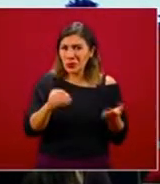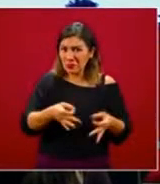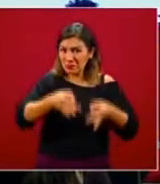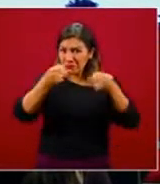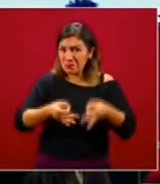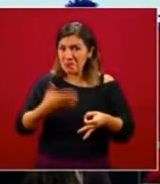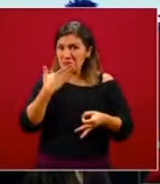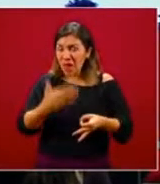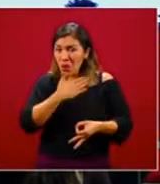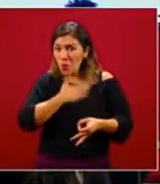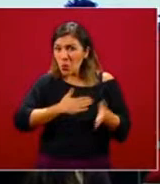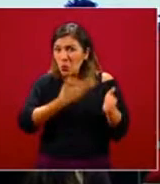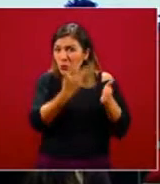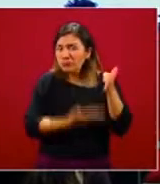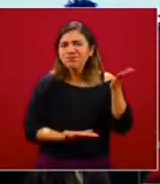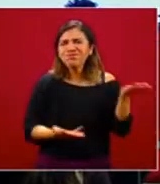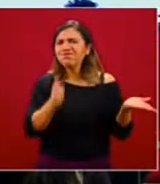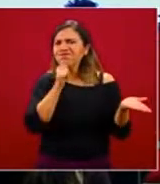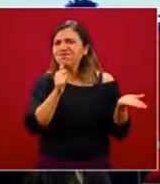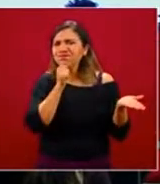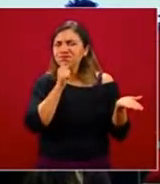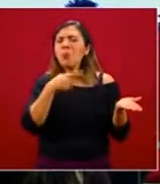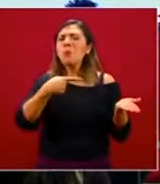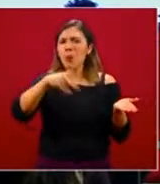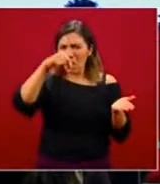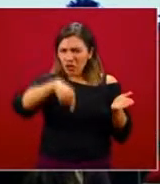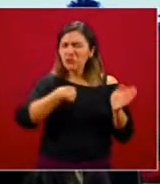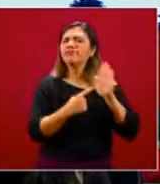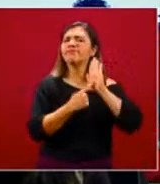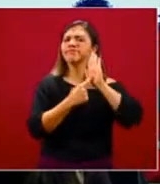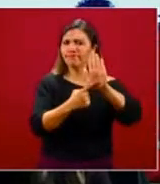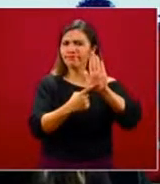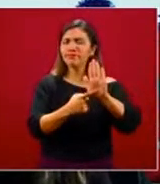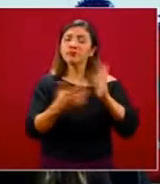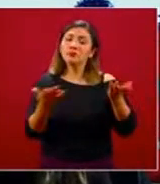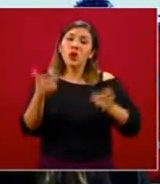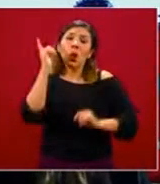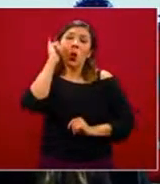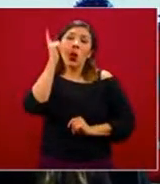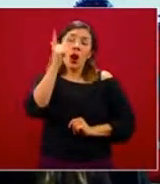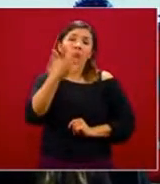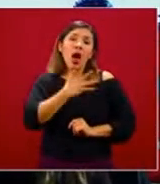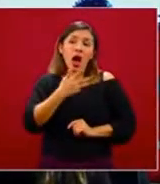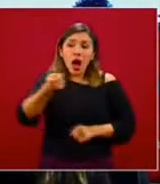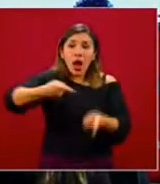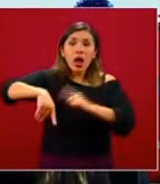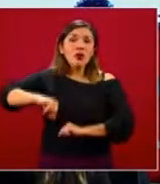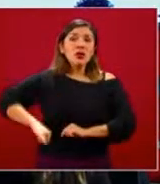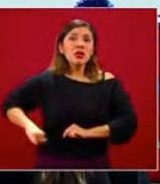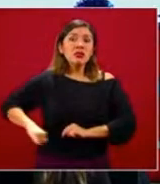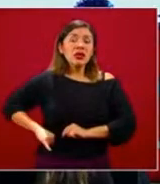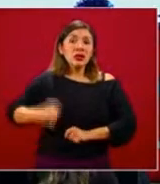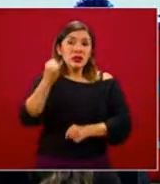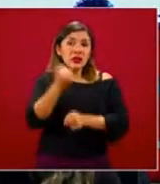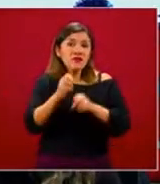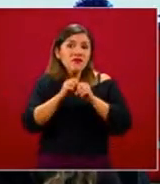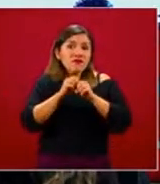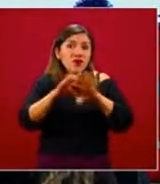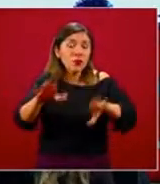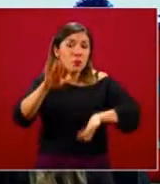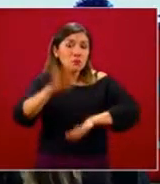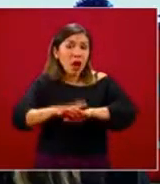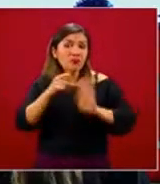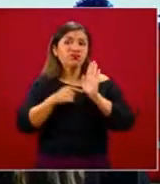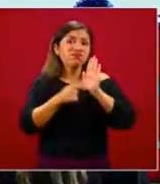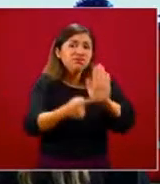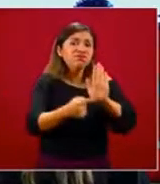of técnicamente causing justificada. this Pero aquí lo presentamos shock, which con la is not esperanza de que necessarily haya interés justified. en la información So we técnica present